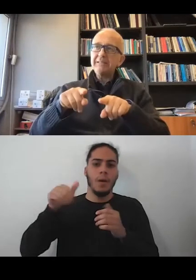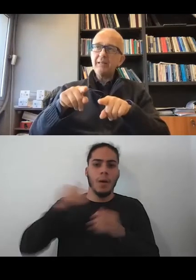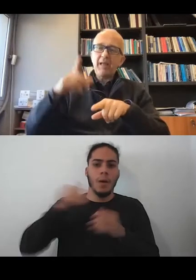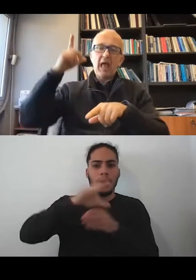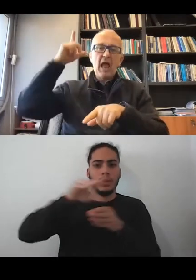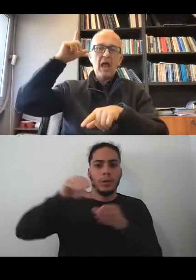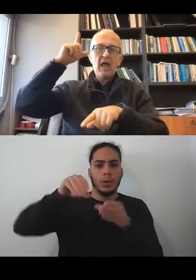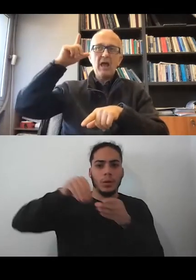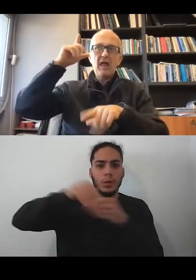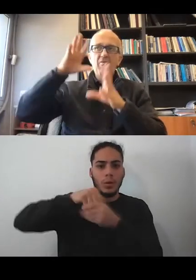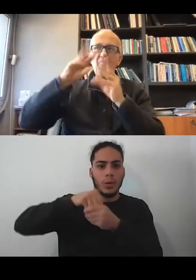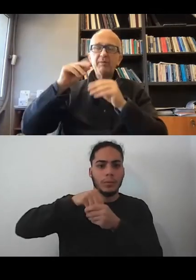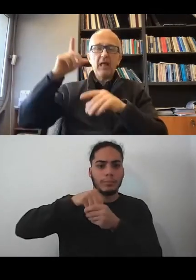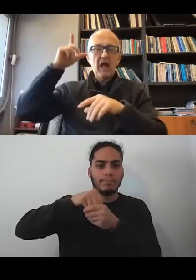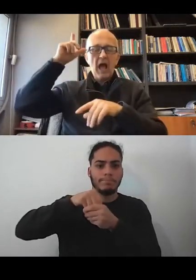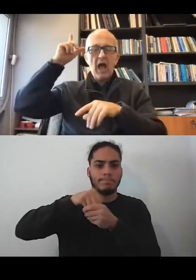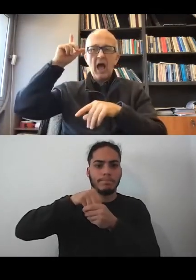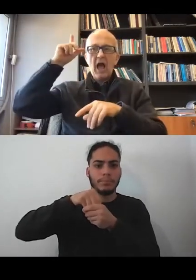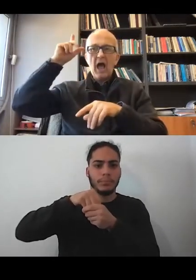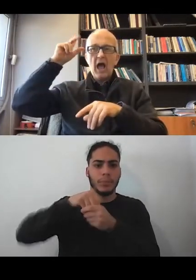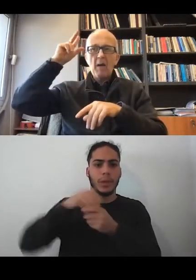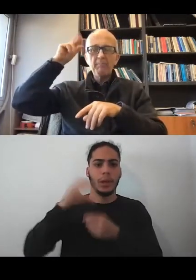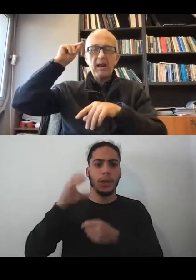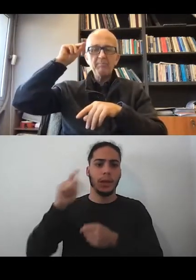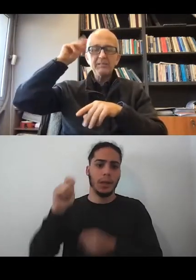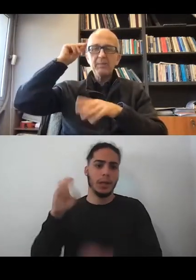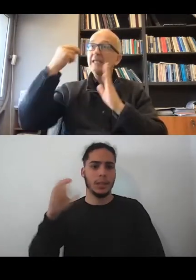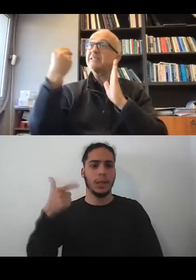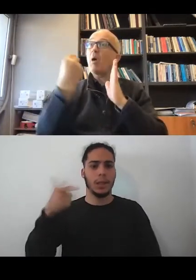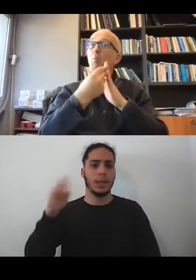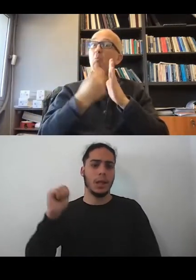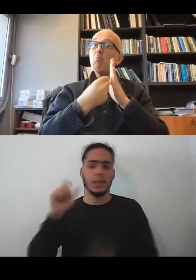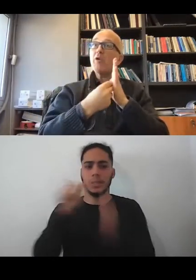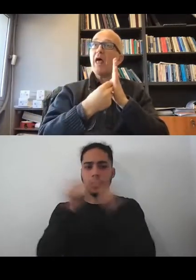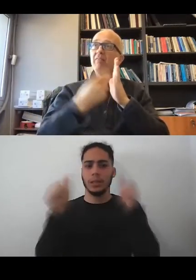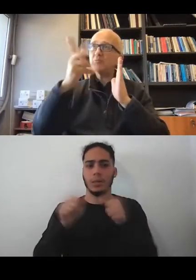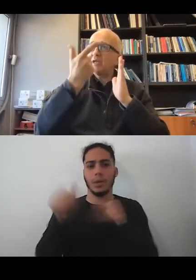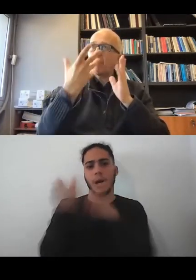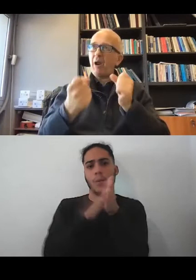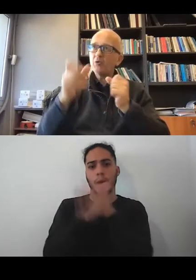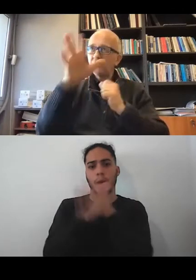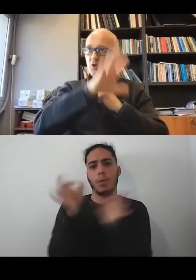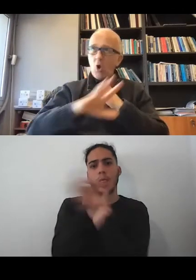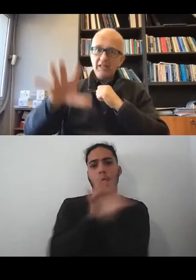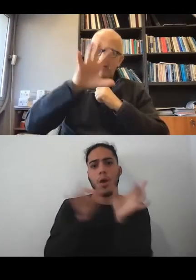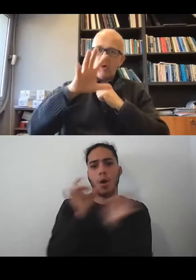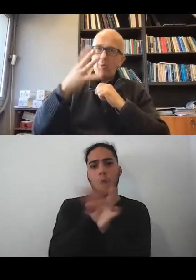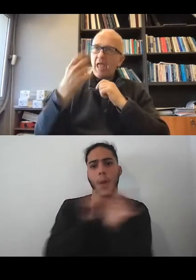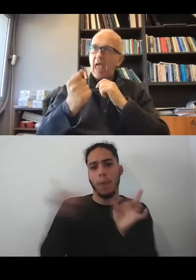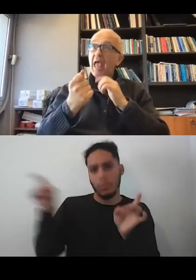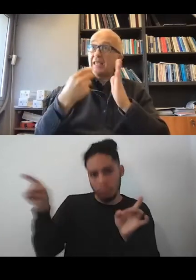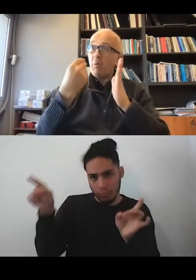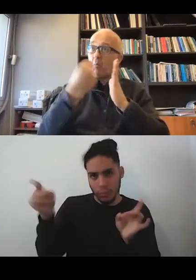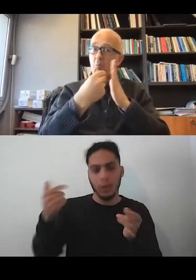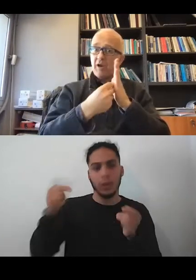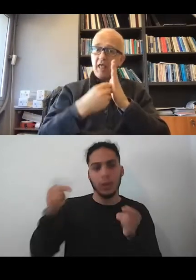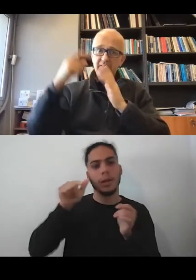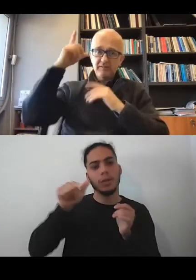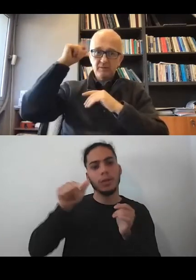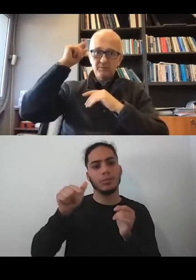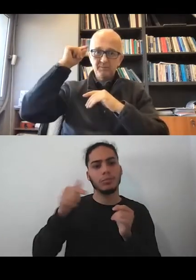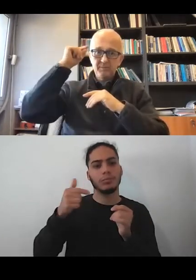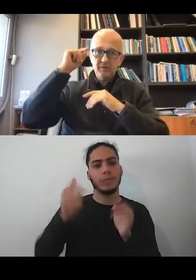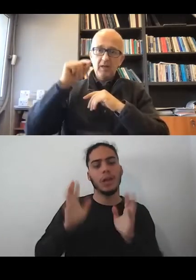ECTS system that's used throughout Europe, and it's developed for students who want to